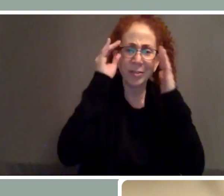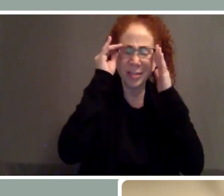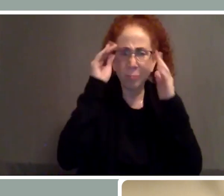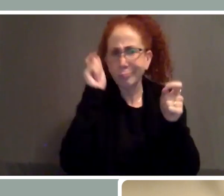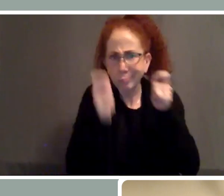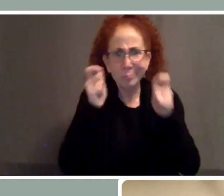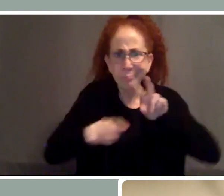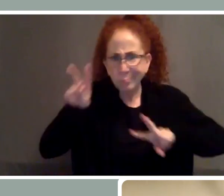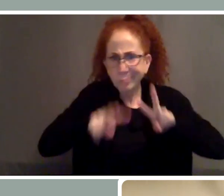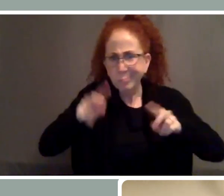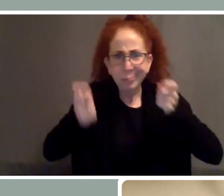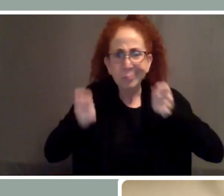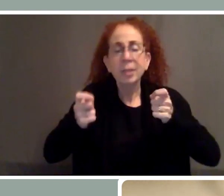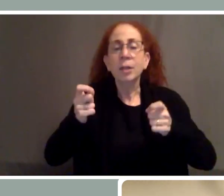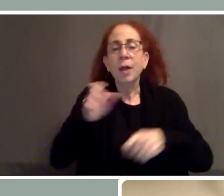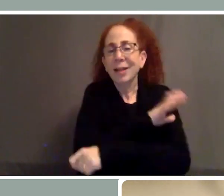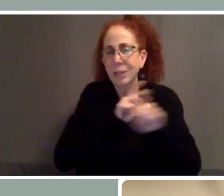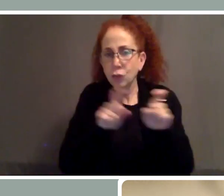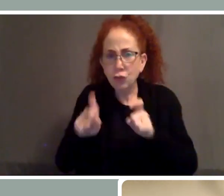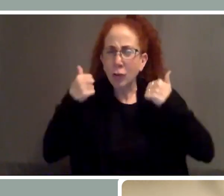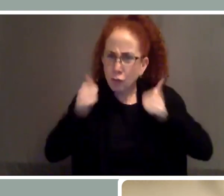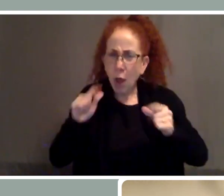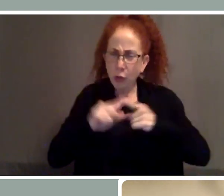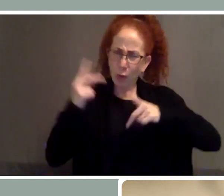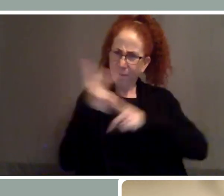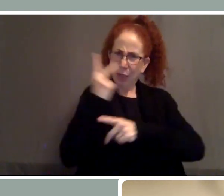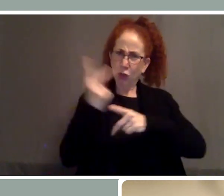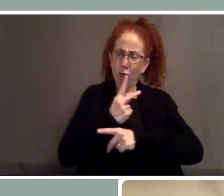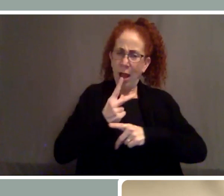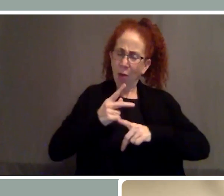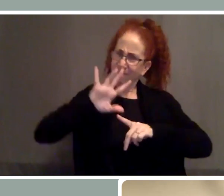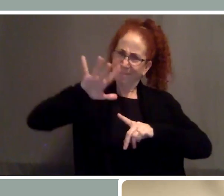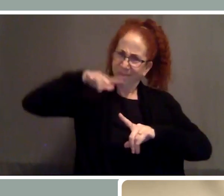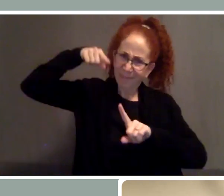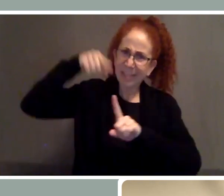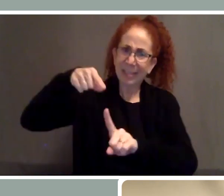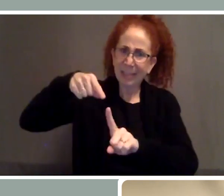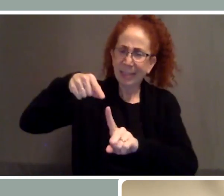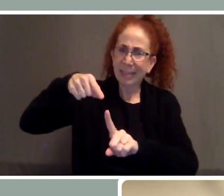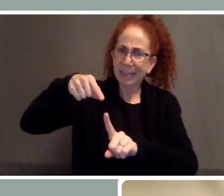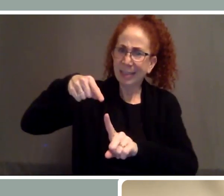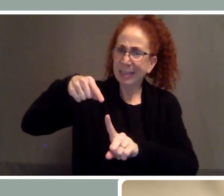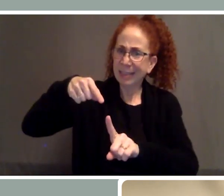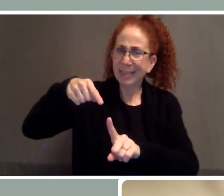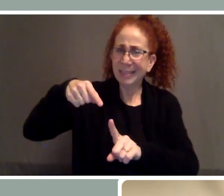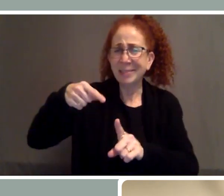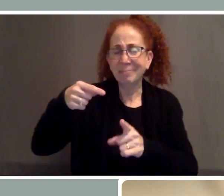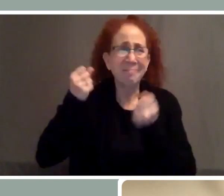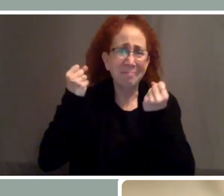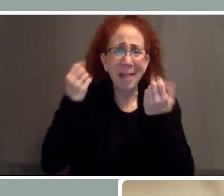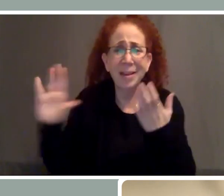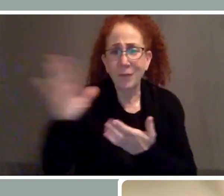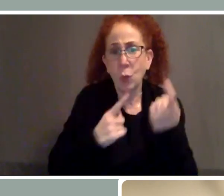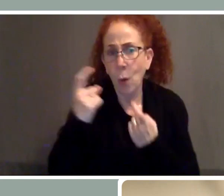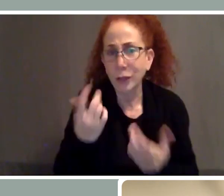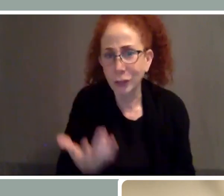of work in all of these clinical trials that is trying to get at exactly, I think, a lot of these questions